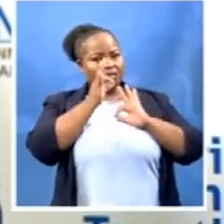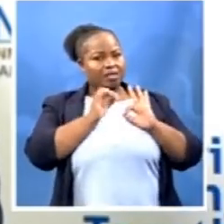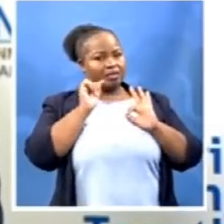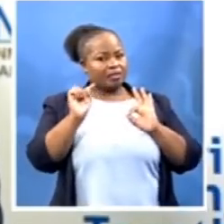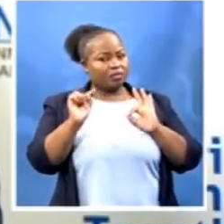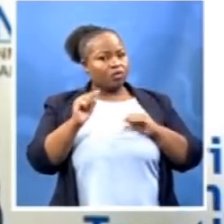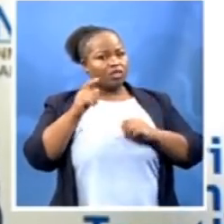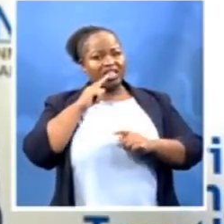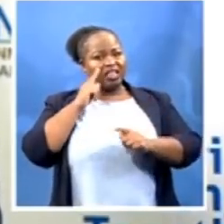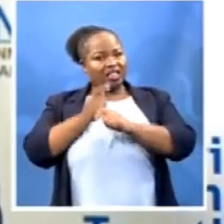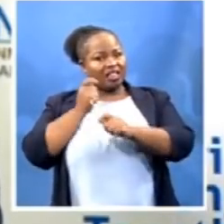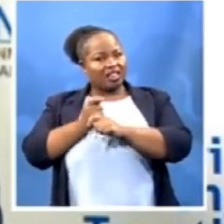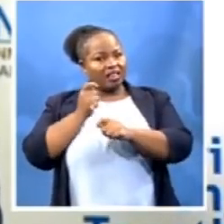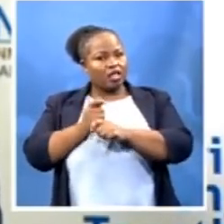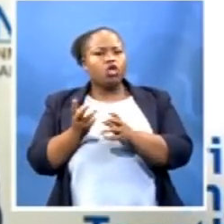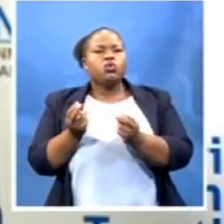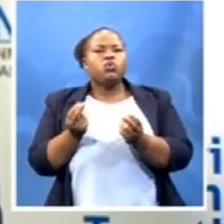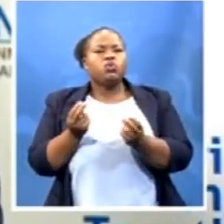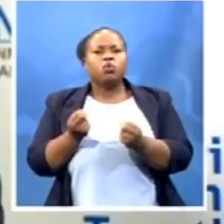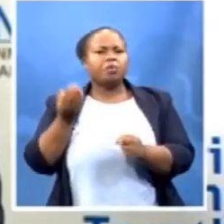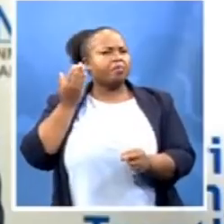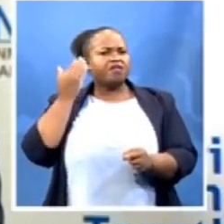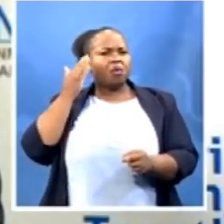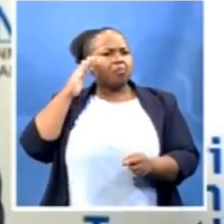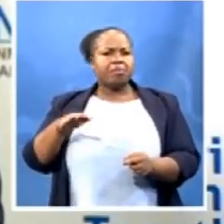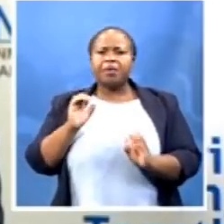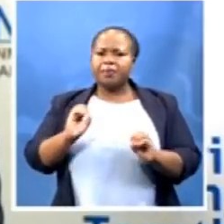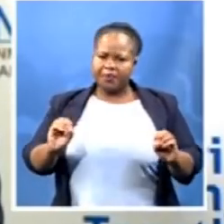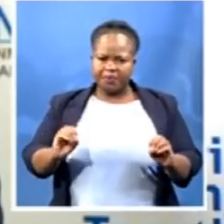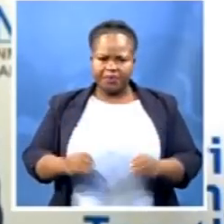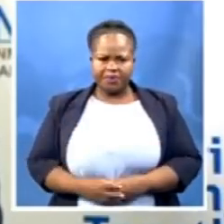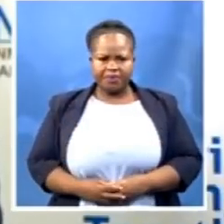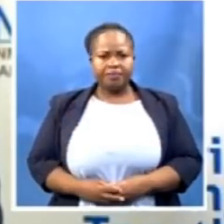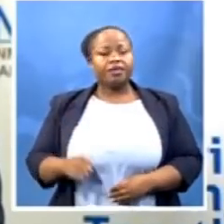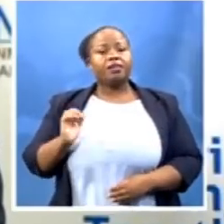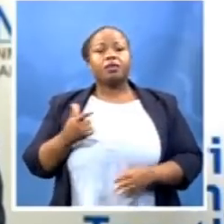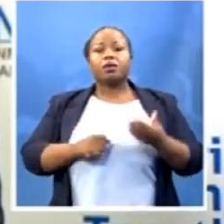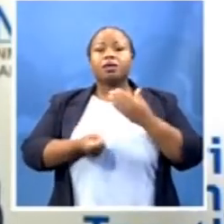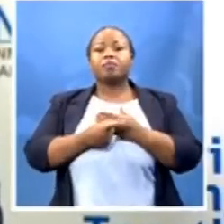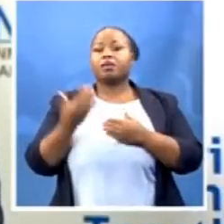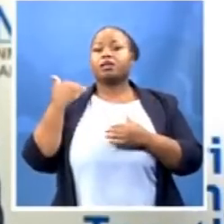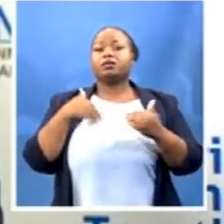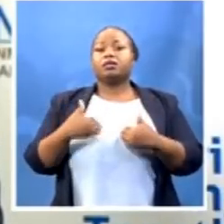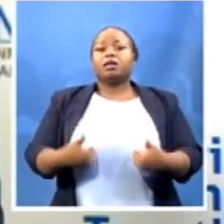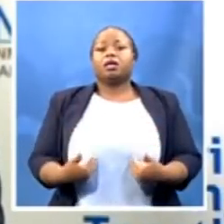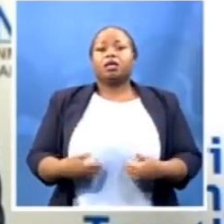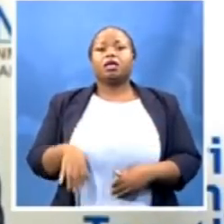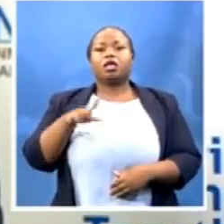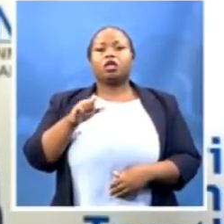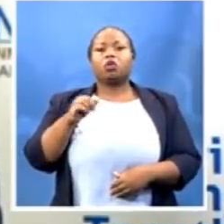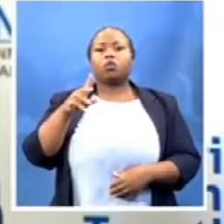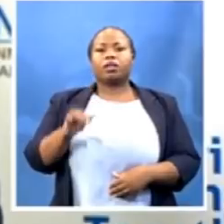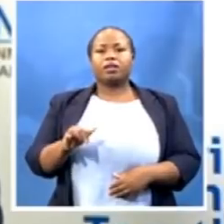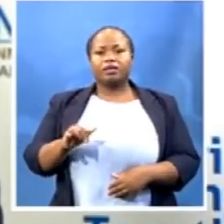that were not occupied by anyone. And what happened at Lowly last Sunday was that we had planned a visit to